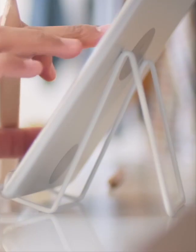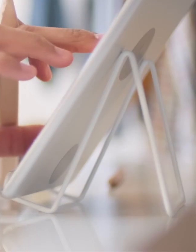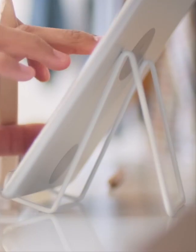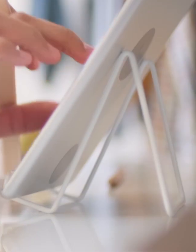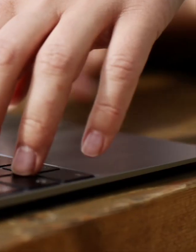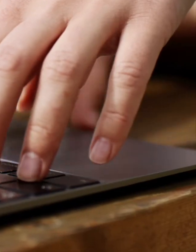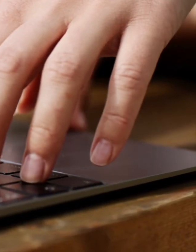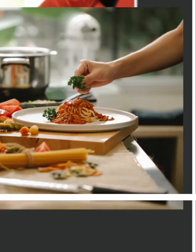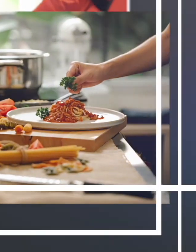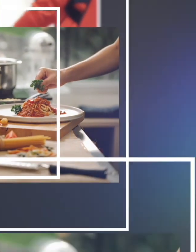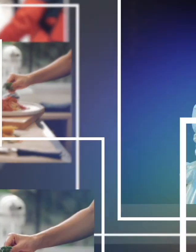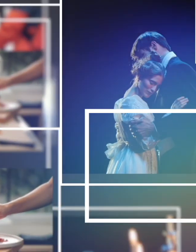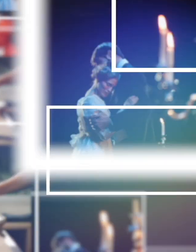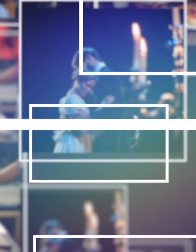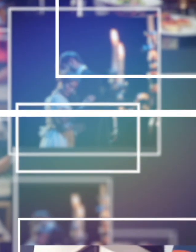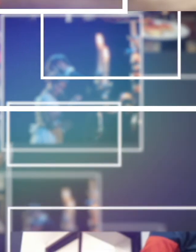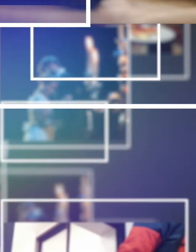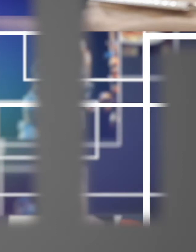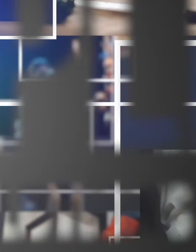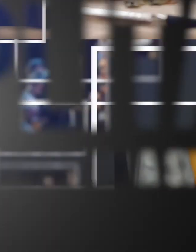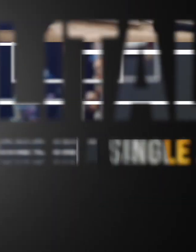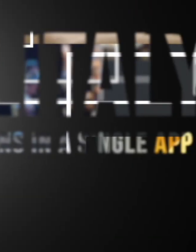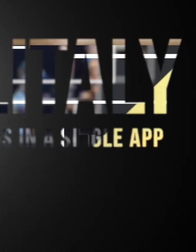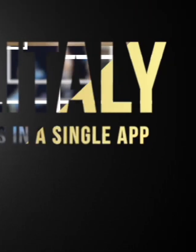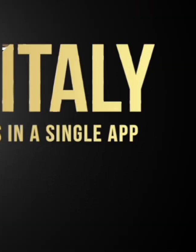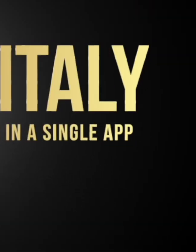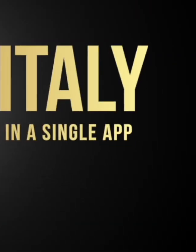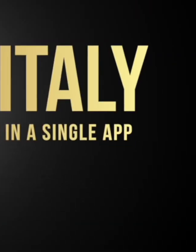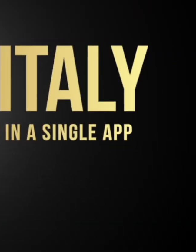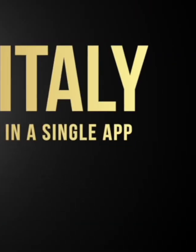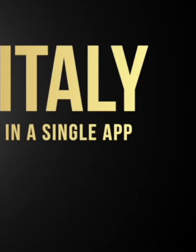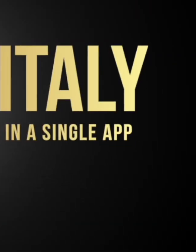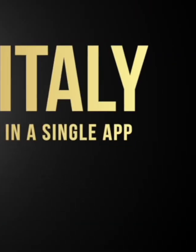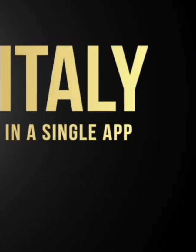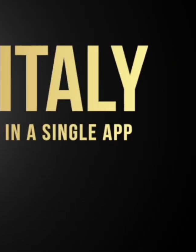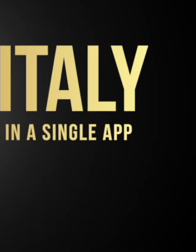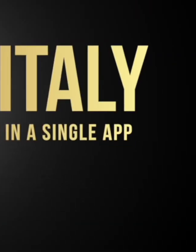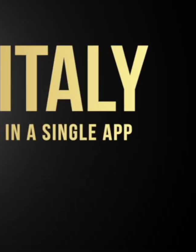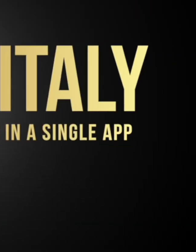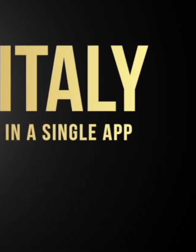smartphone, tablet e PC. Mille soluzioni, un'unica piattaforma. COMPLITALY.